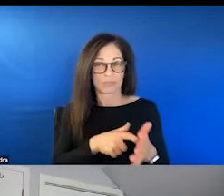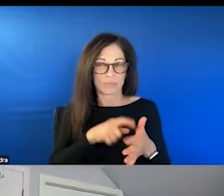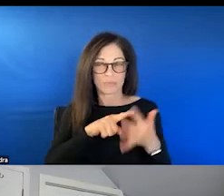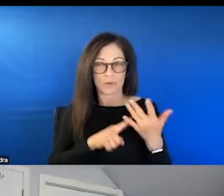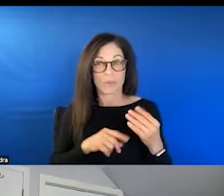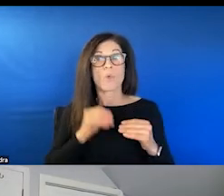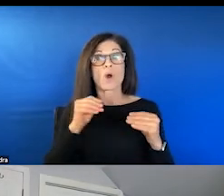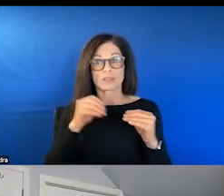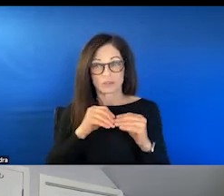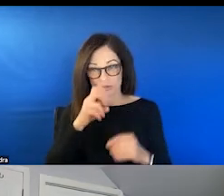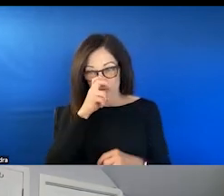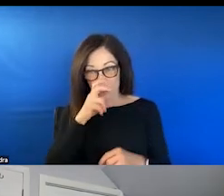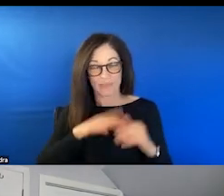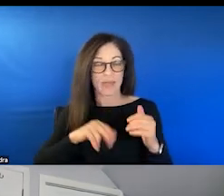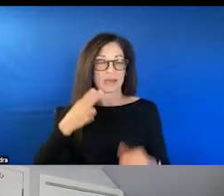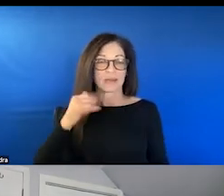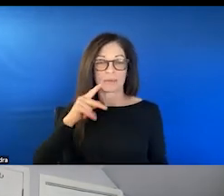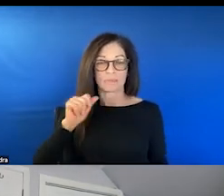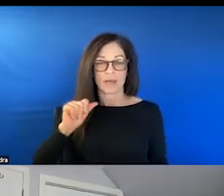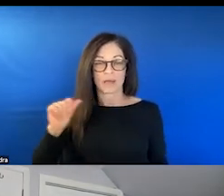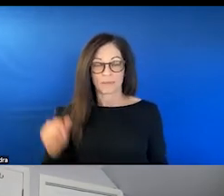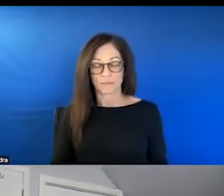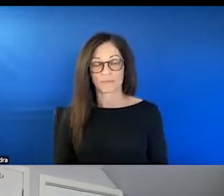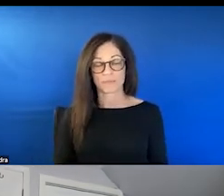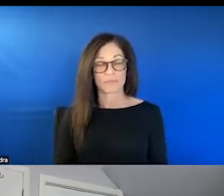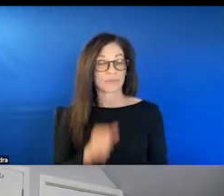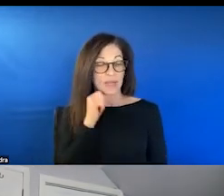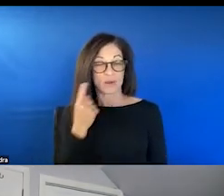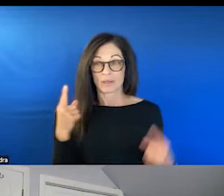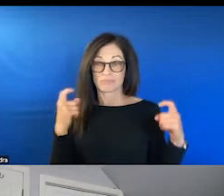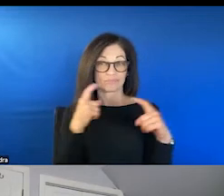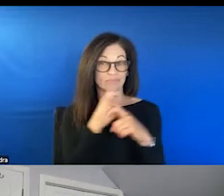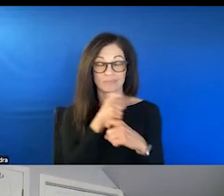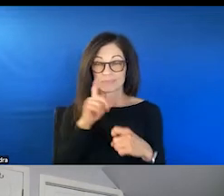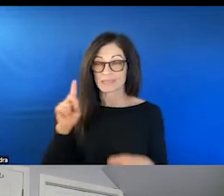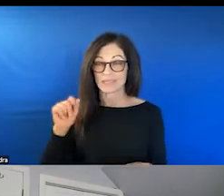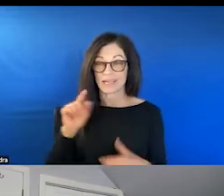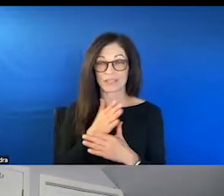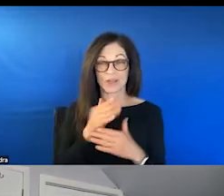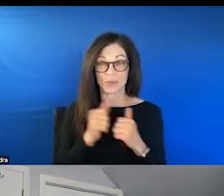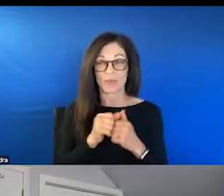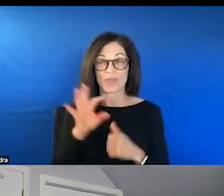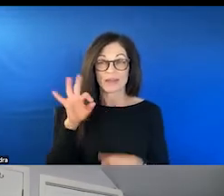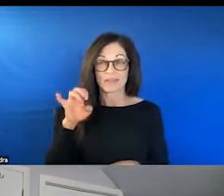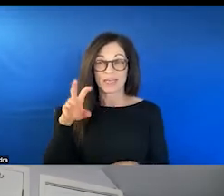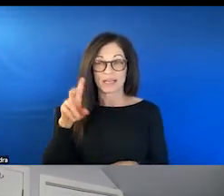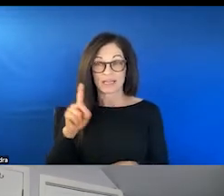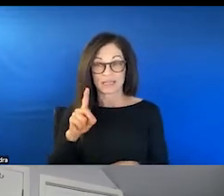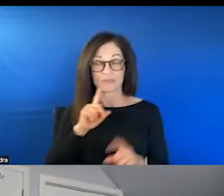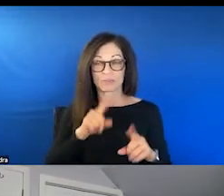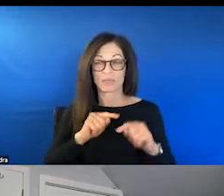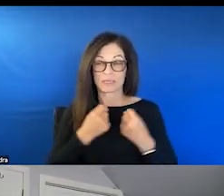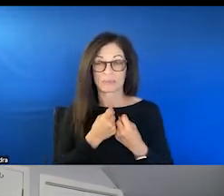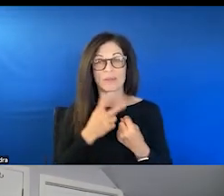HIPAA. In addition to complicating data sharing among the field response teams, this has tangled up